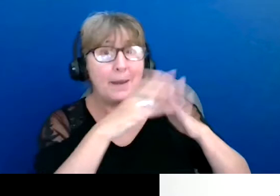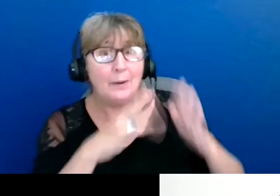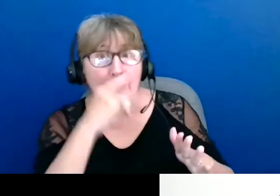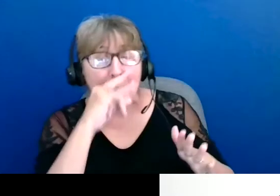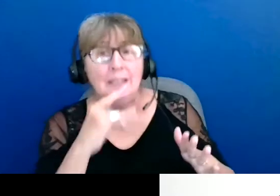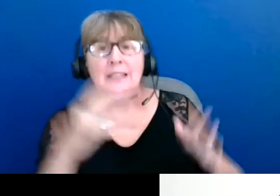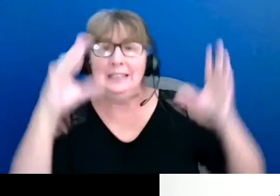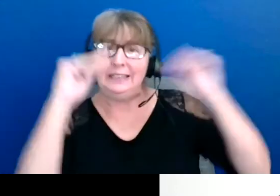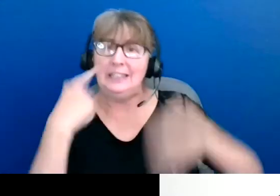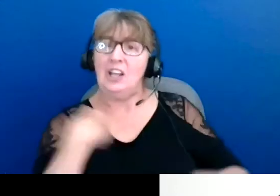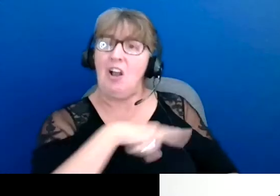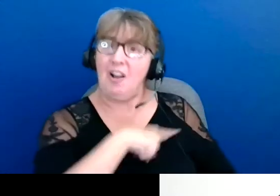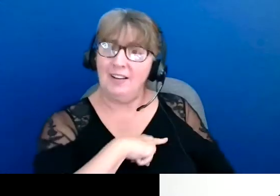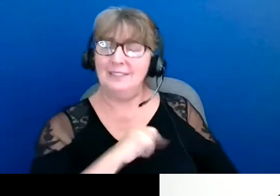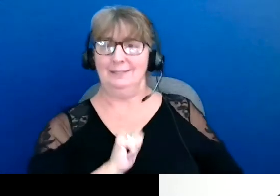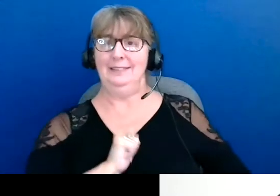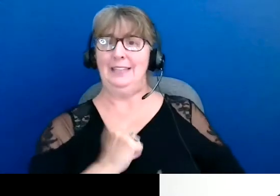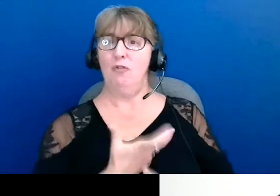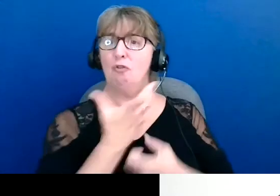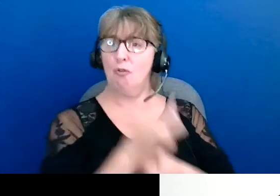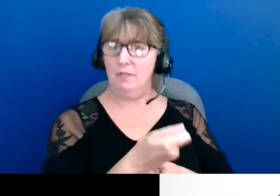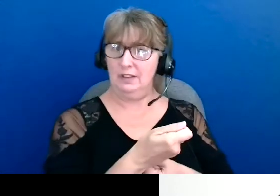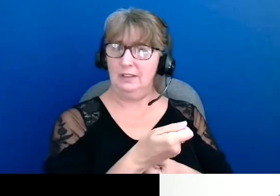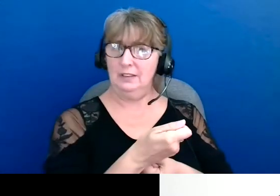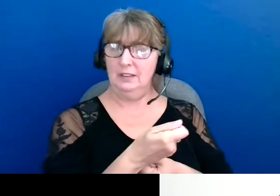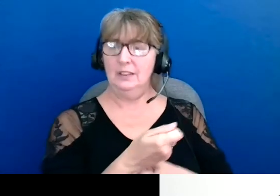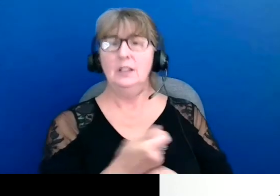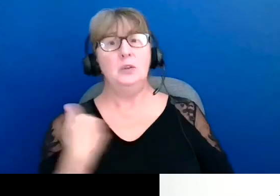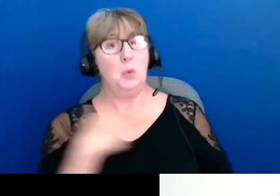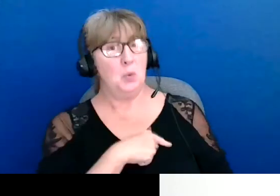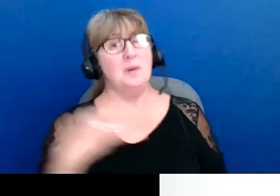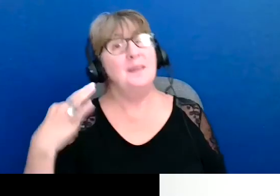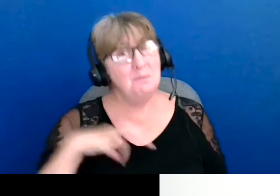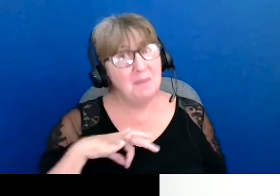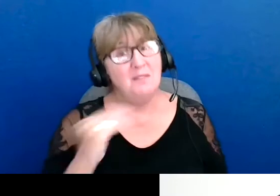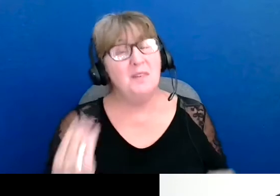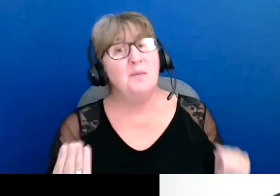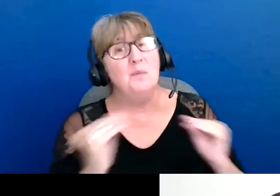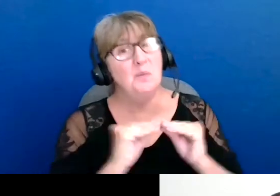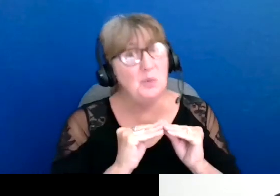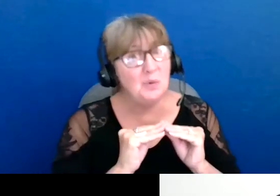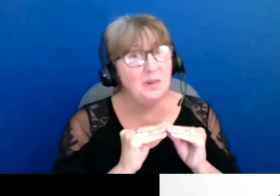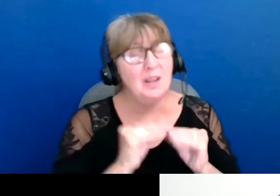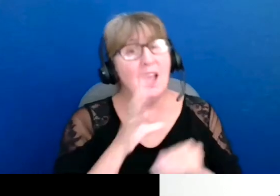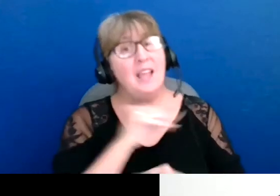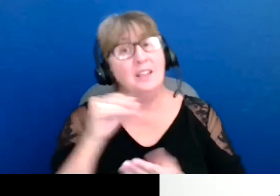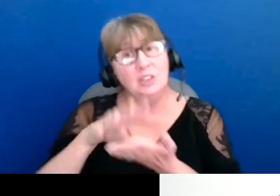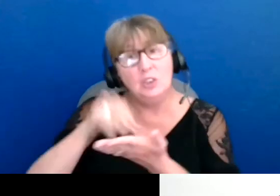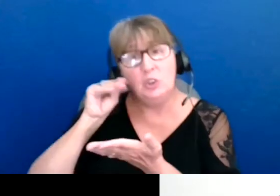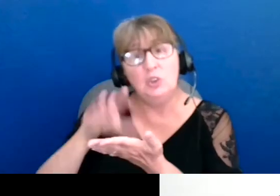So in many ways, the American kids benefited more, but we were also learning